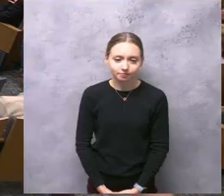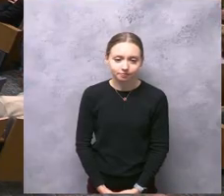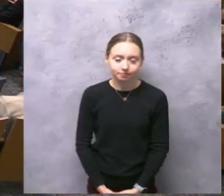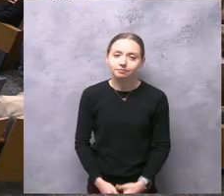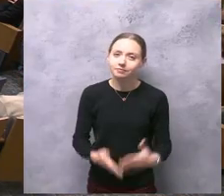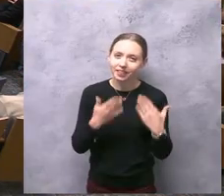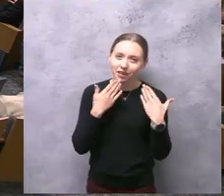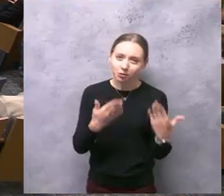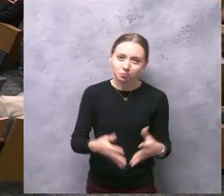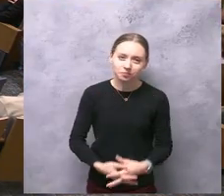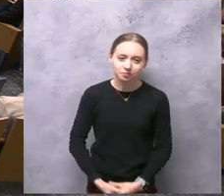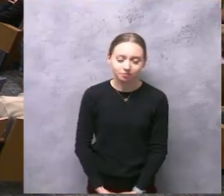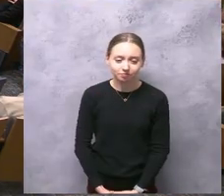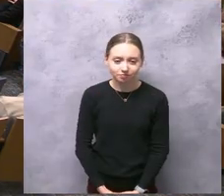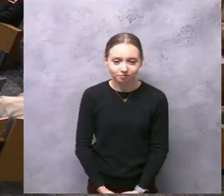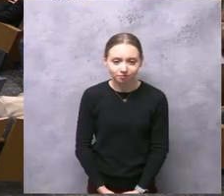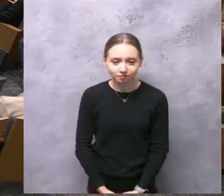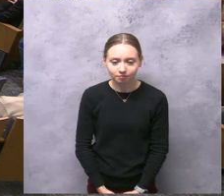Thank you.